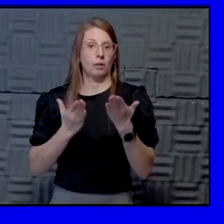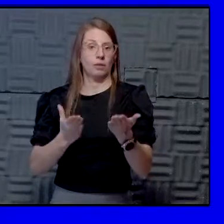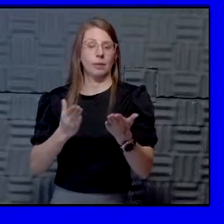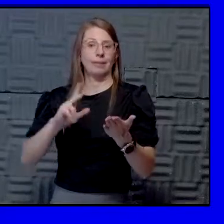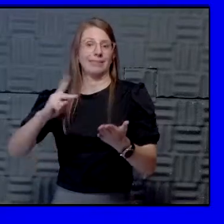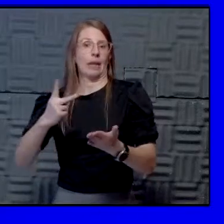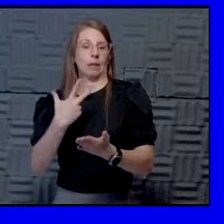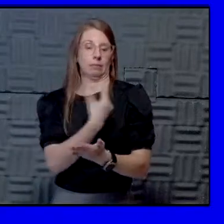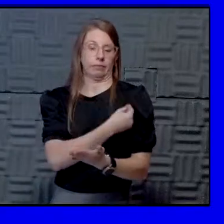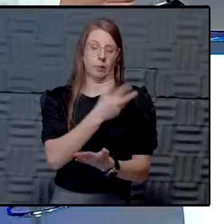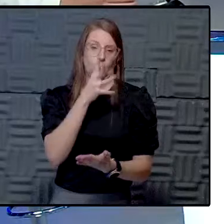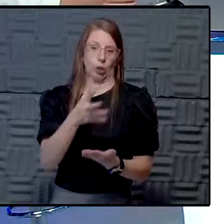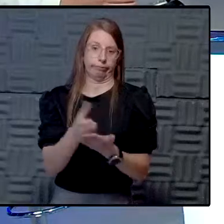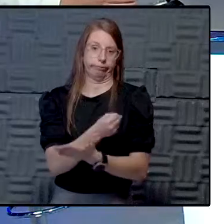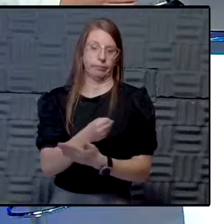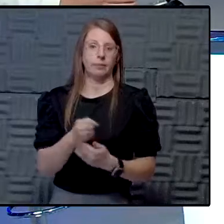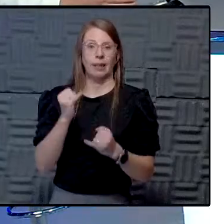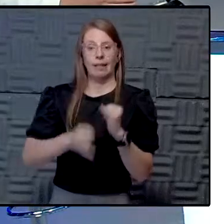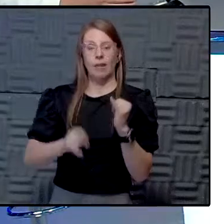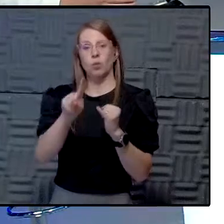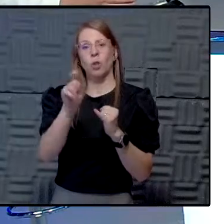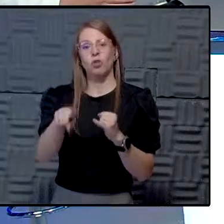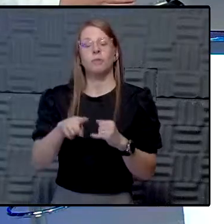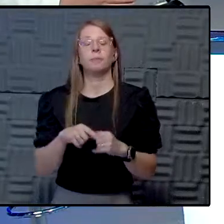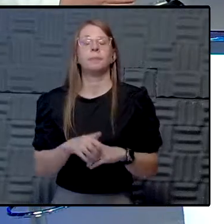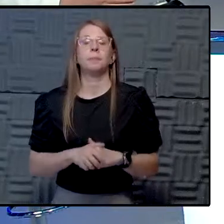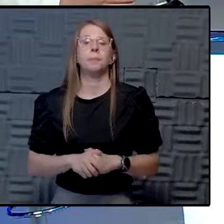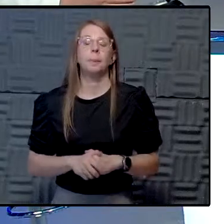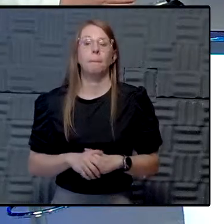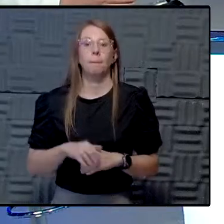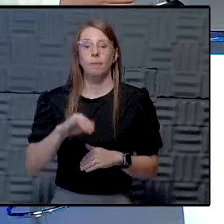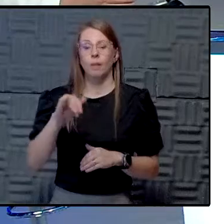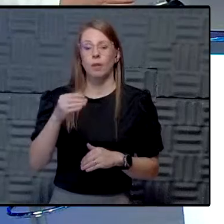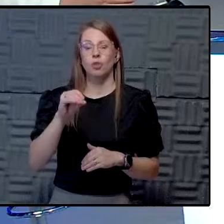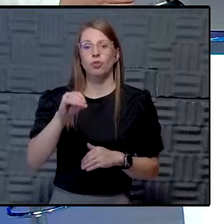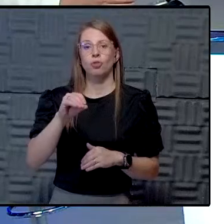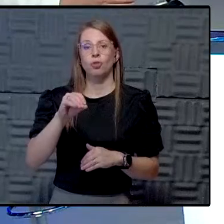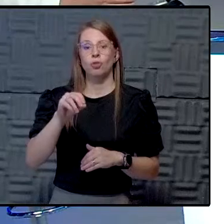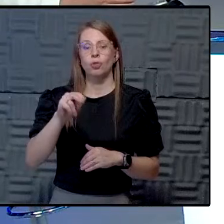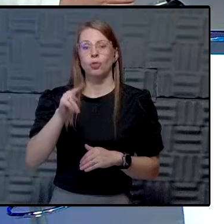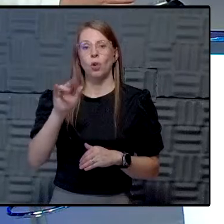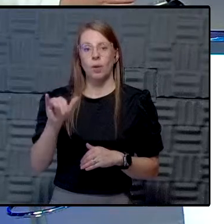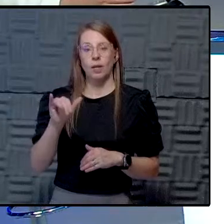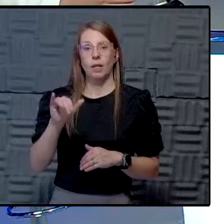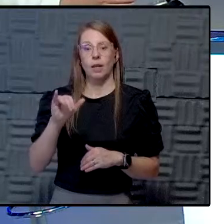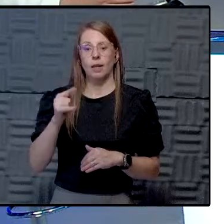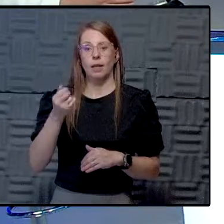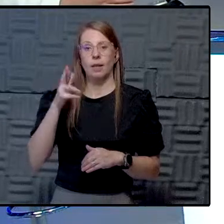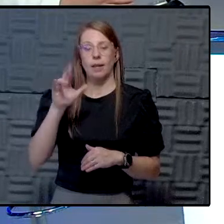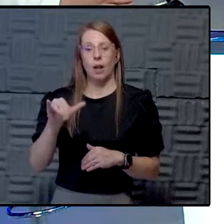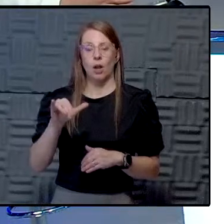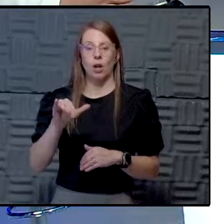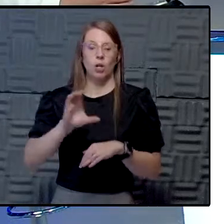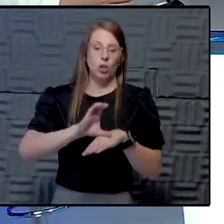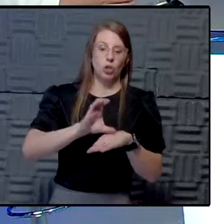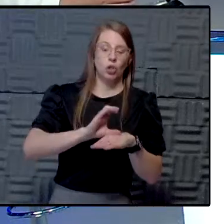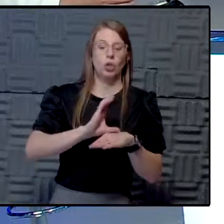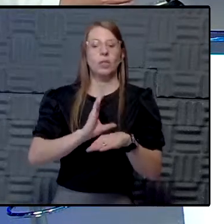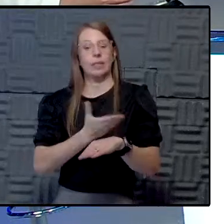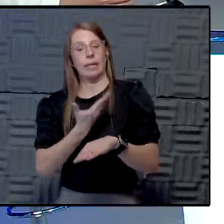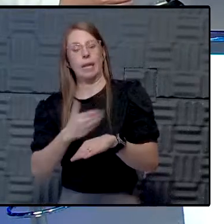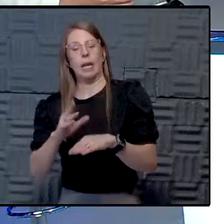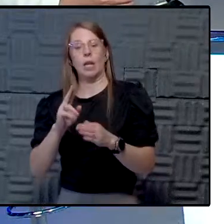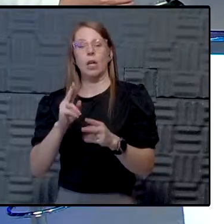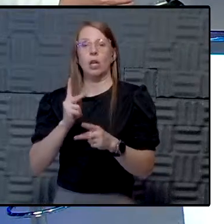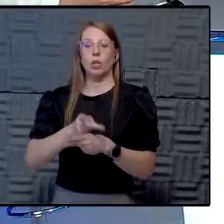that second shot. Last question. Okay, Joni and Yuri, I'll get to your question about church and singing in nurseries tomorrow,